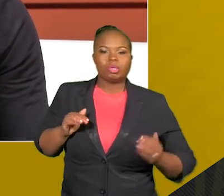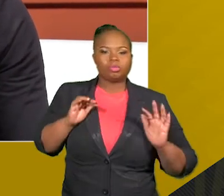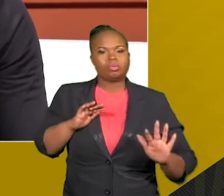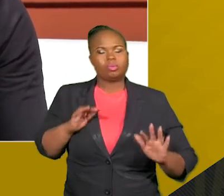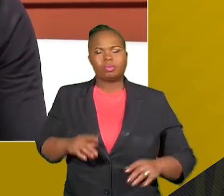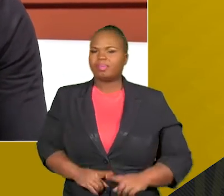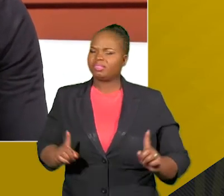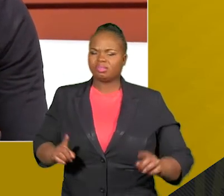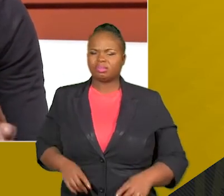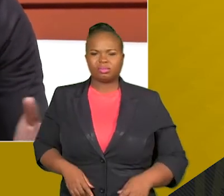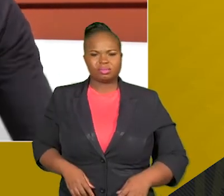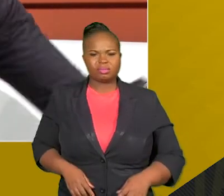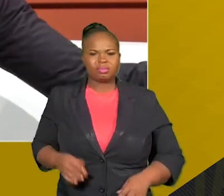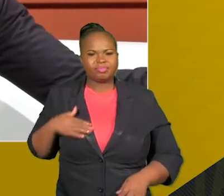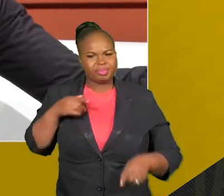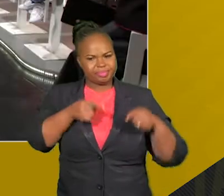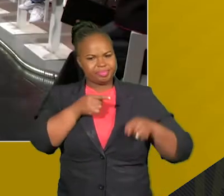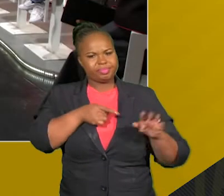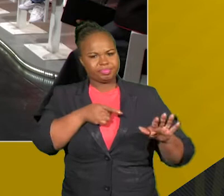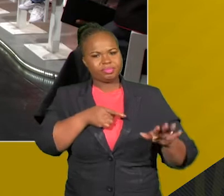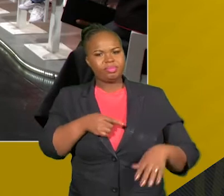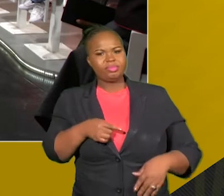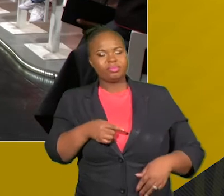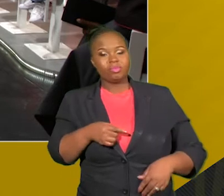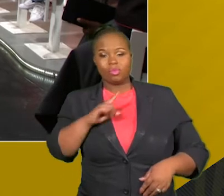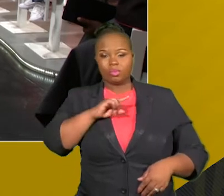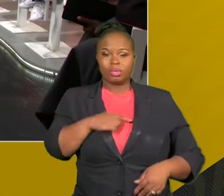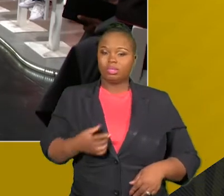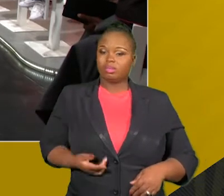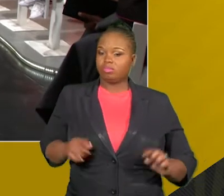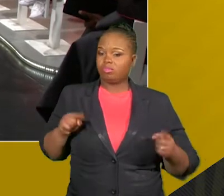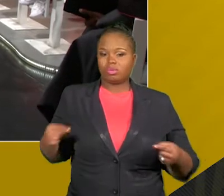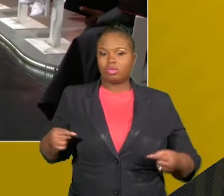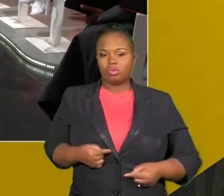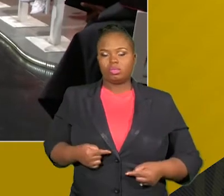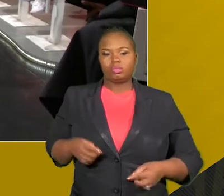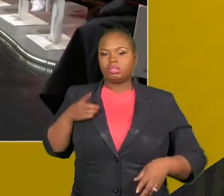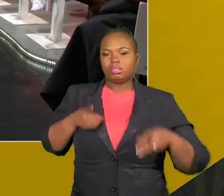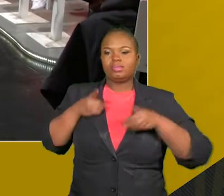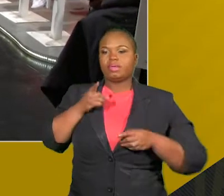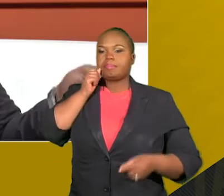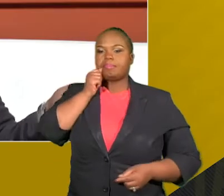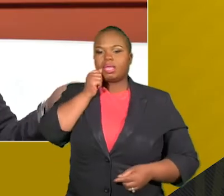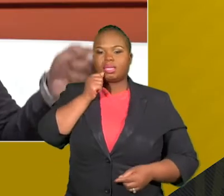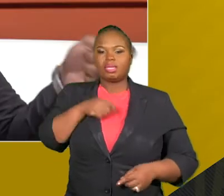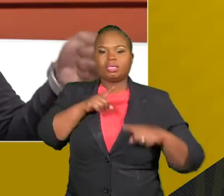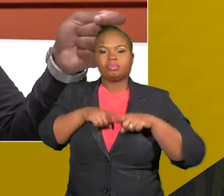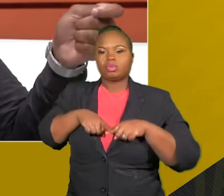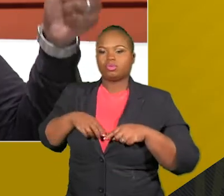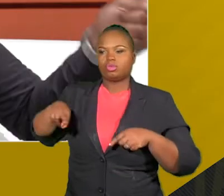what is a man, but my critique is that quickly is that you cannot base your definition of a man based on